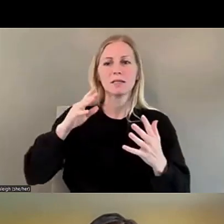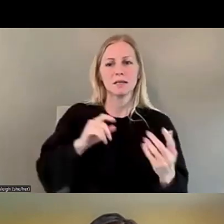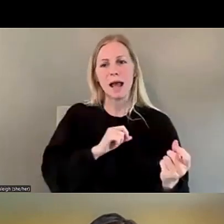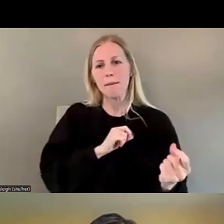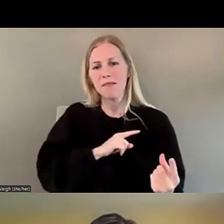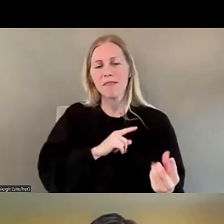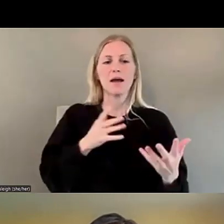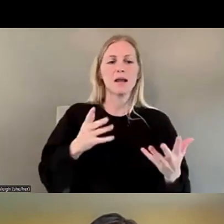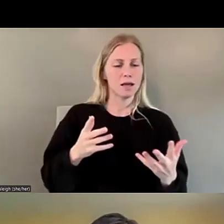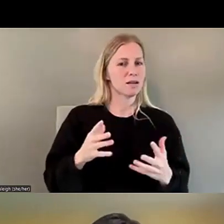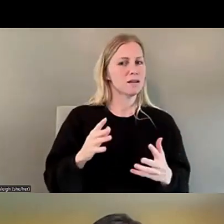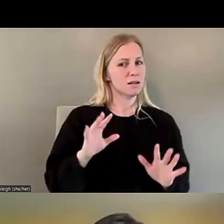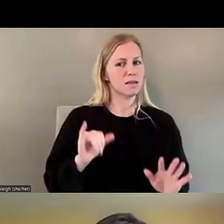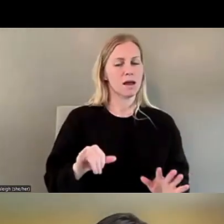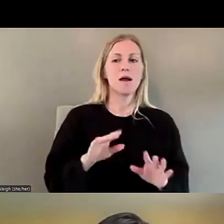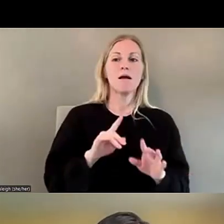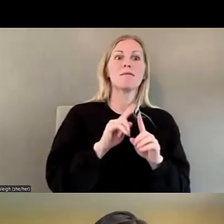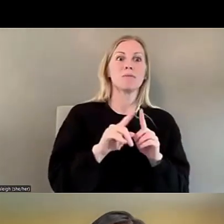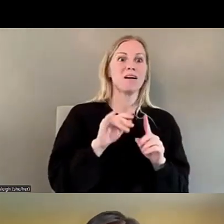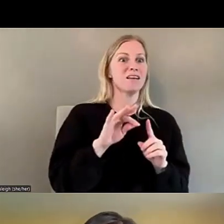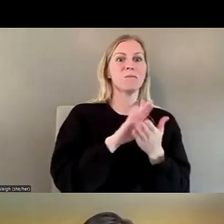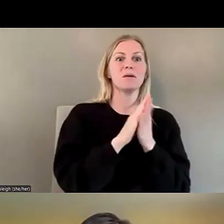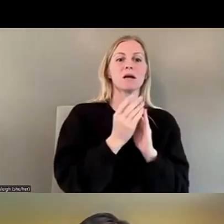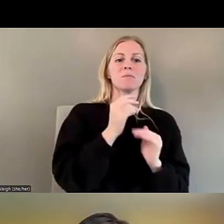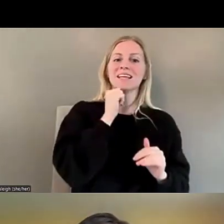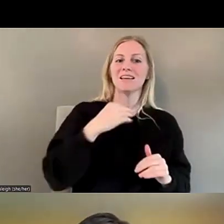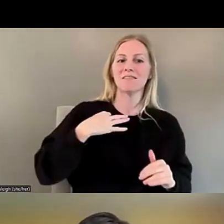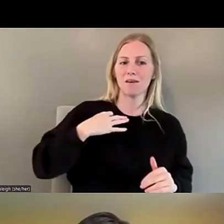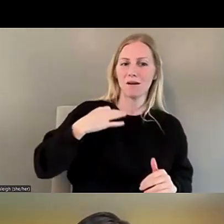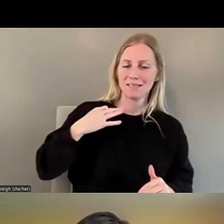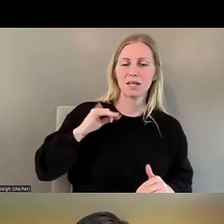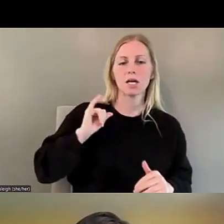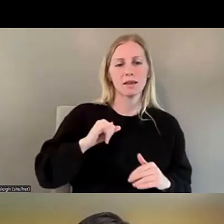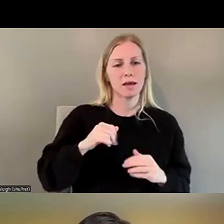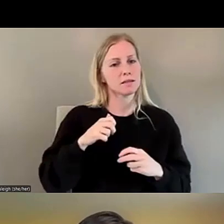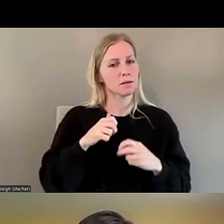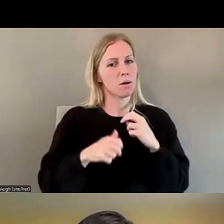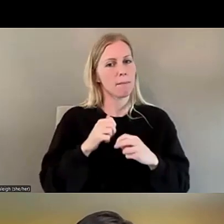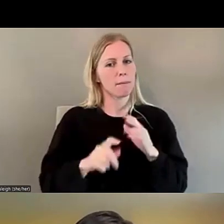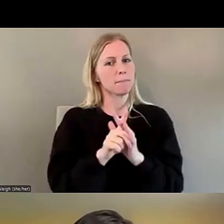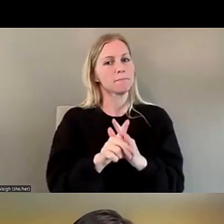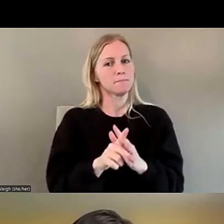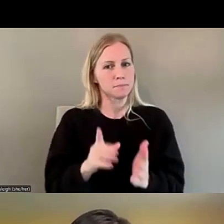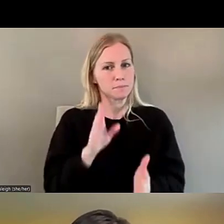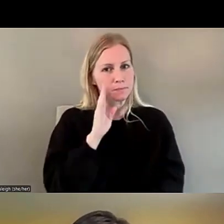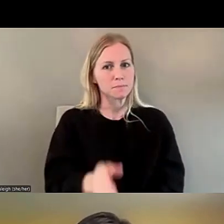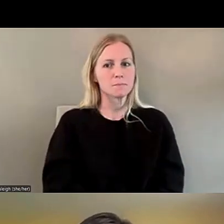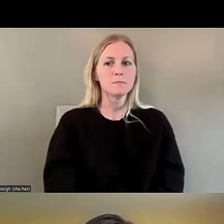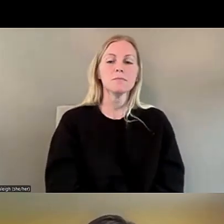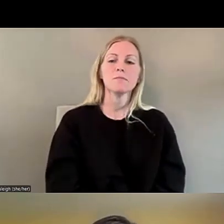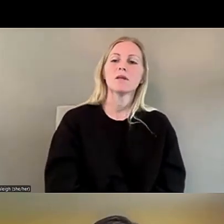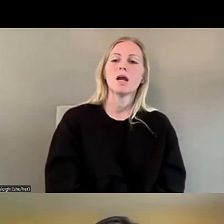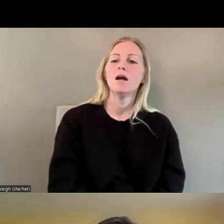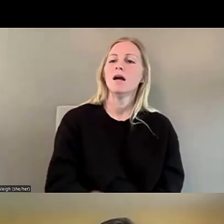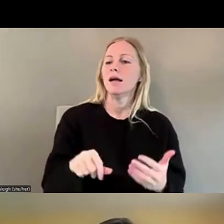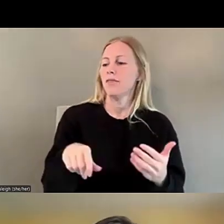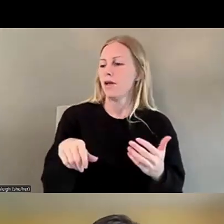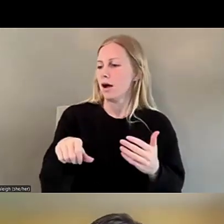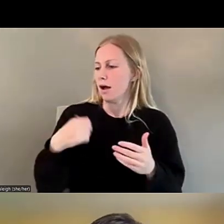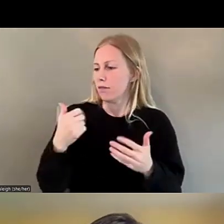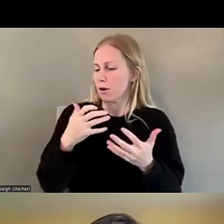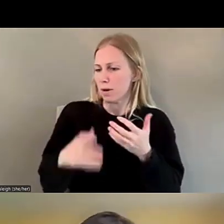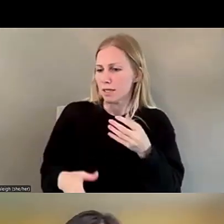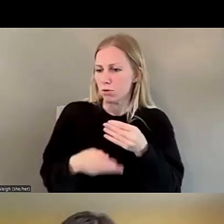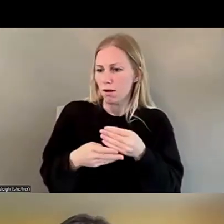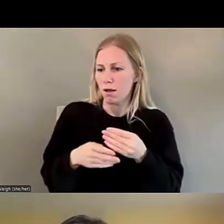are more problems. And so, yeah, and the only other thing I wanted to add is I oftentimes get the